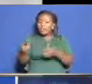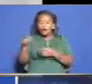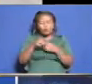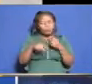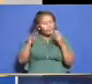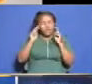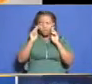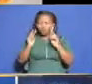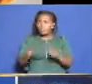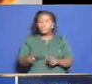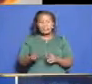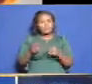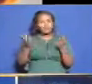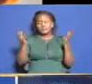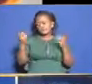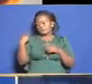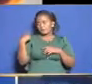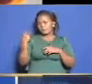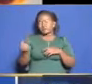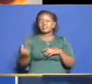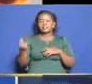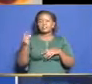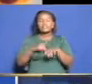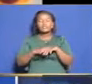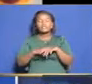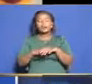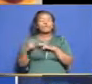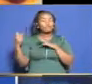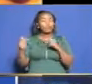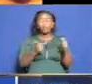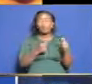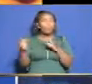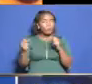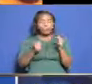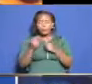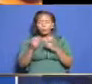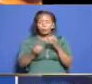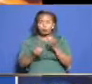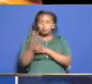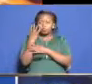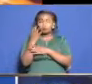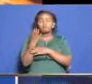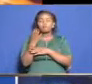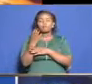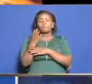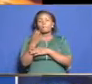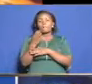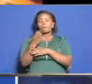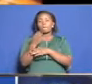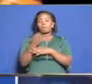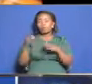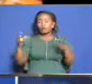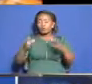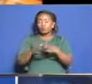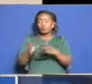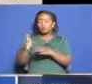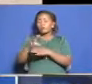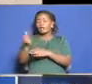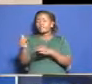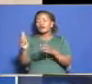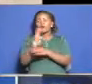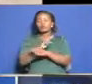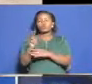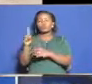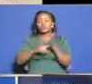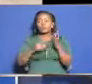kuyashuhudia juzi wakati vita ilitokea hapa ya grazing land. Hao watu walikuwa wanatumia bomb. The